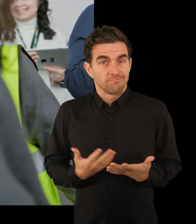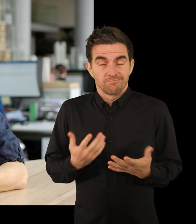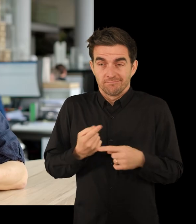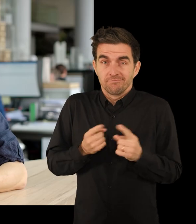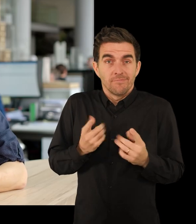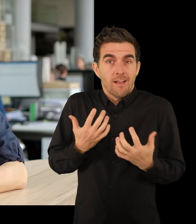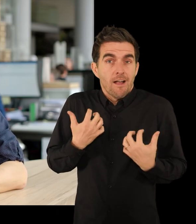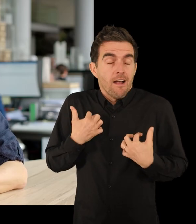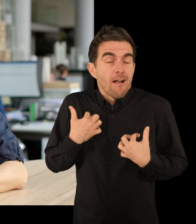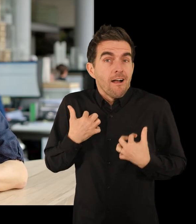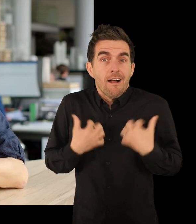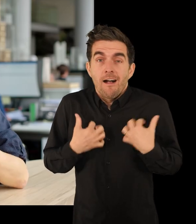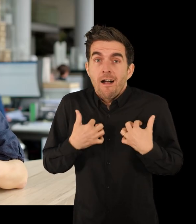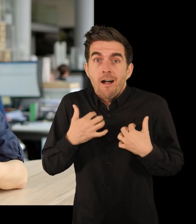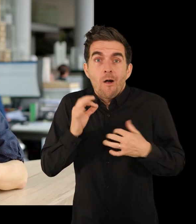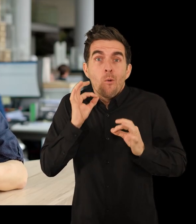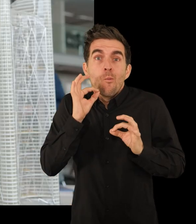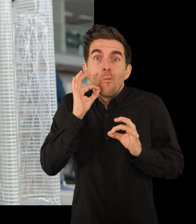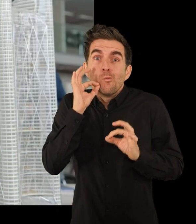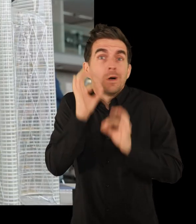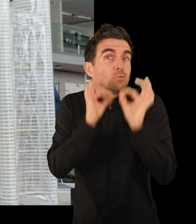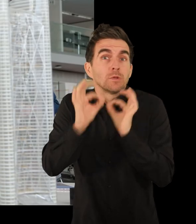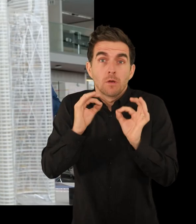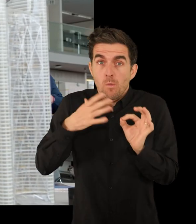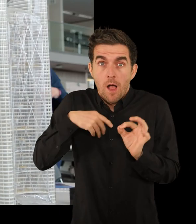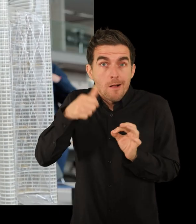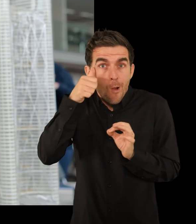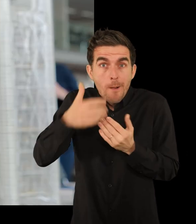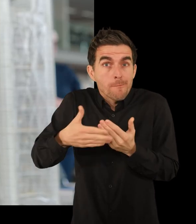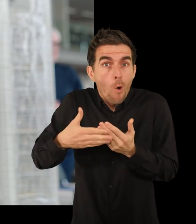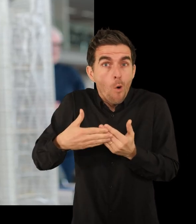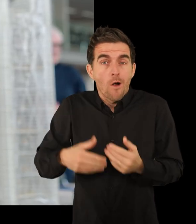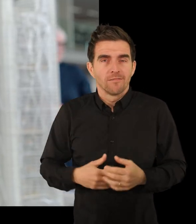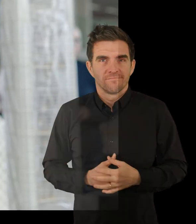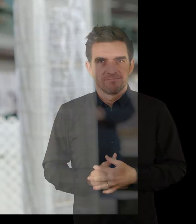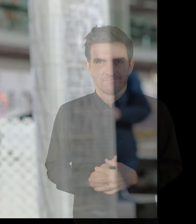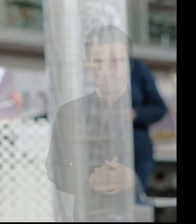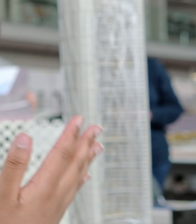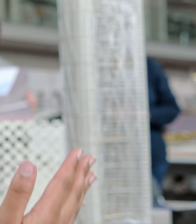They just were so enthusiastic about questions, about wanting to know more.